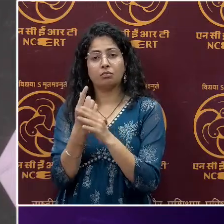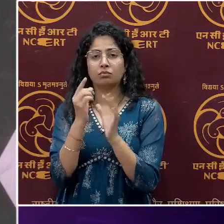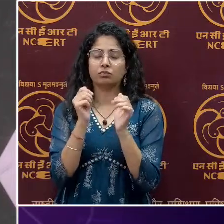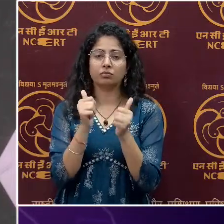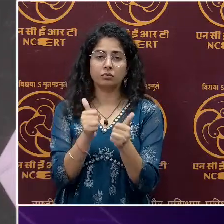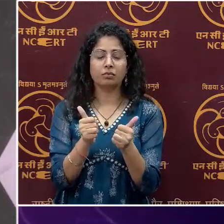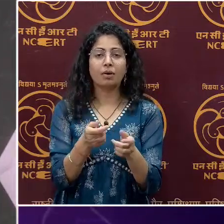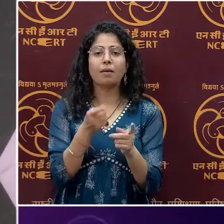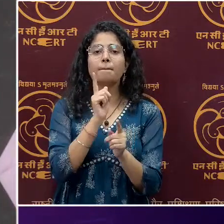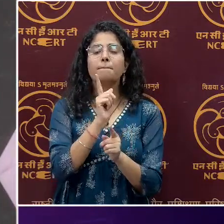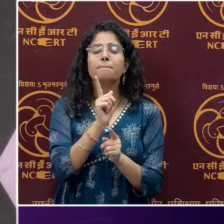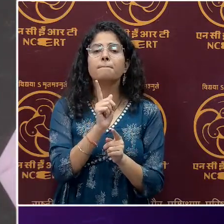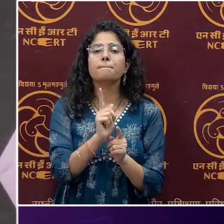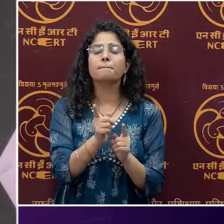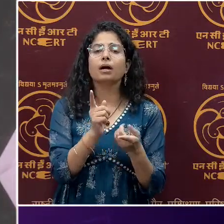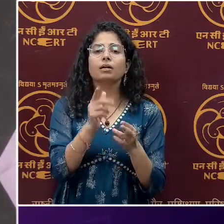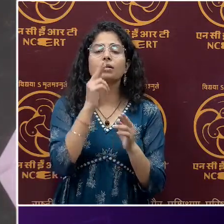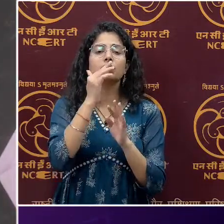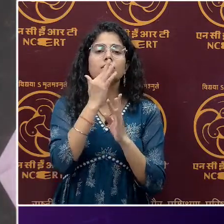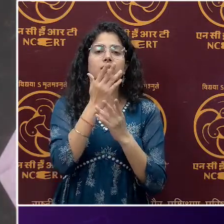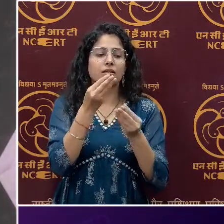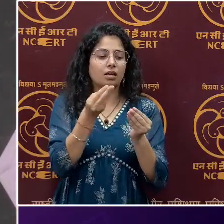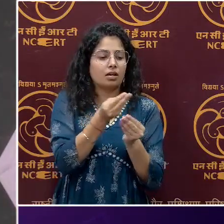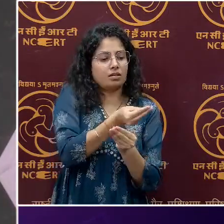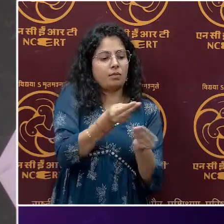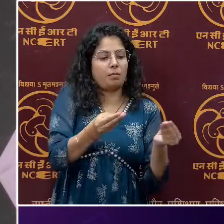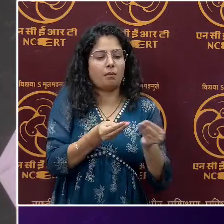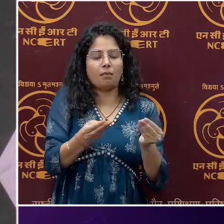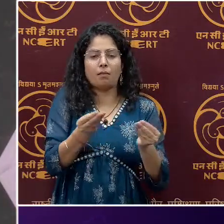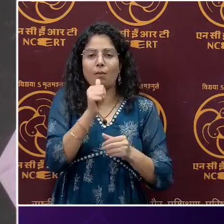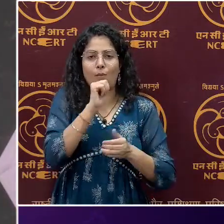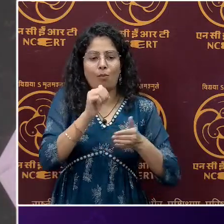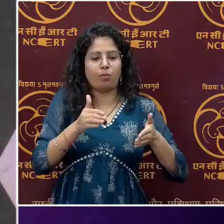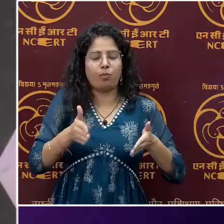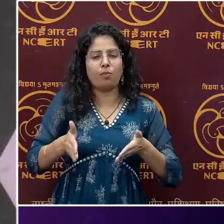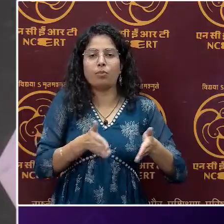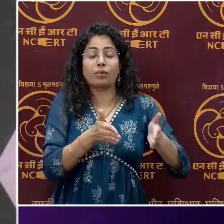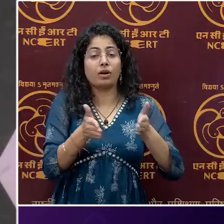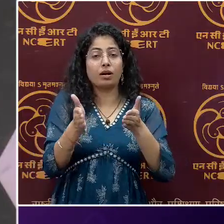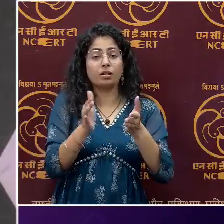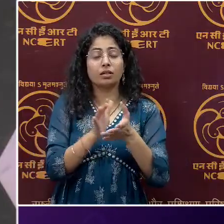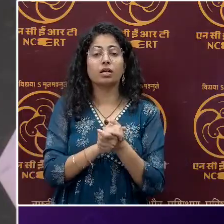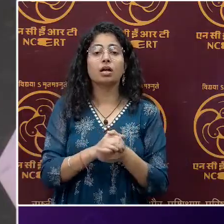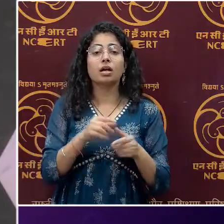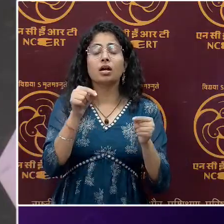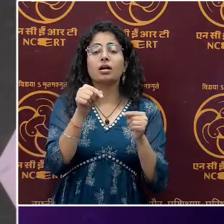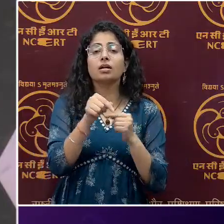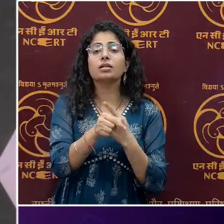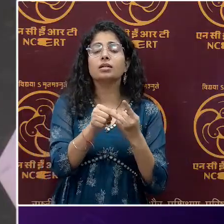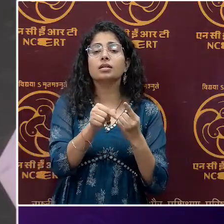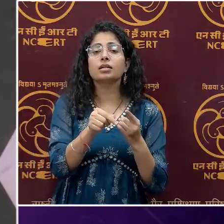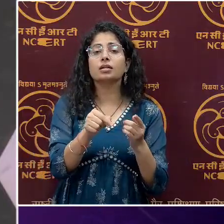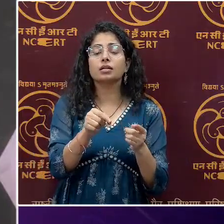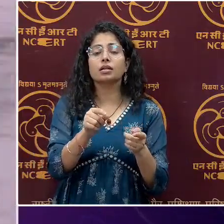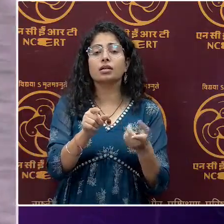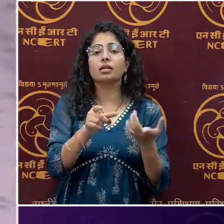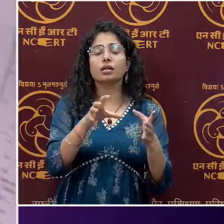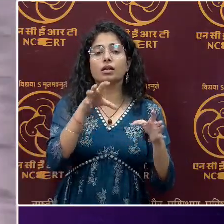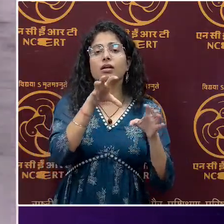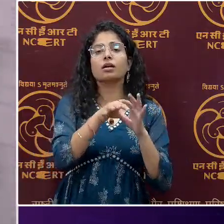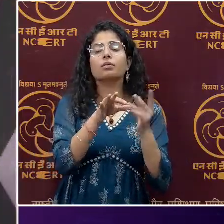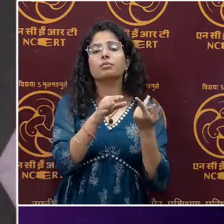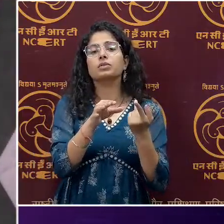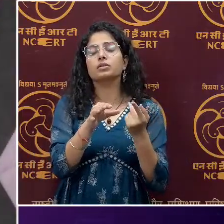of the presence of the rivers. And this all is captured by East India Company.